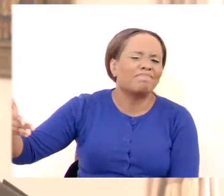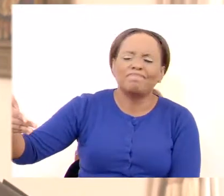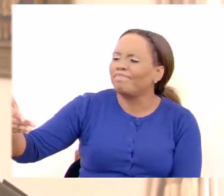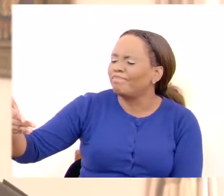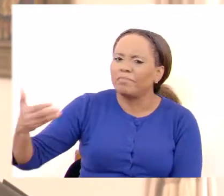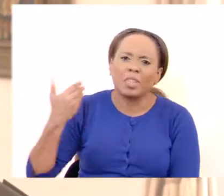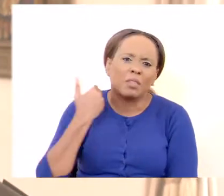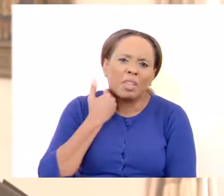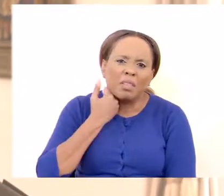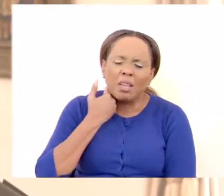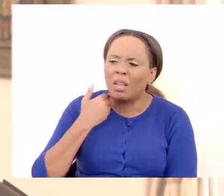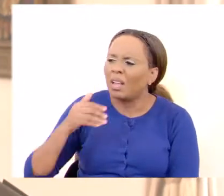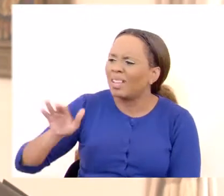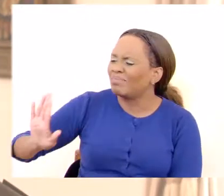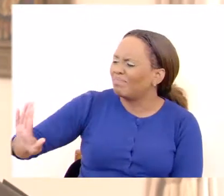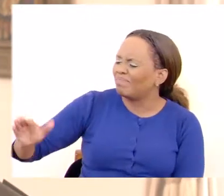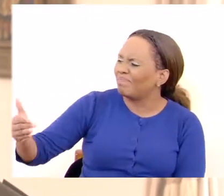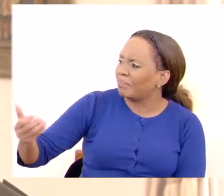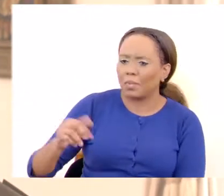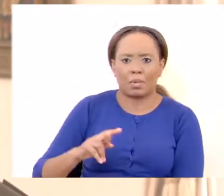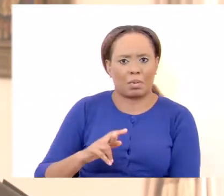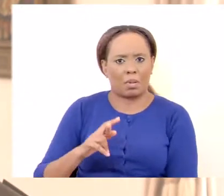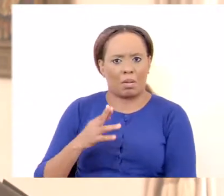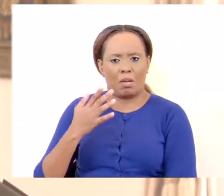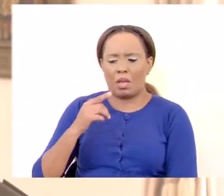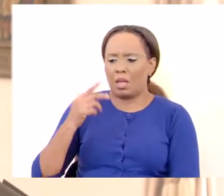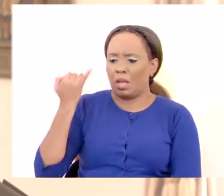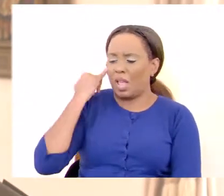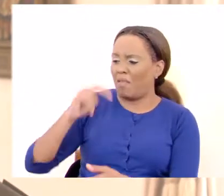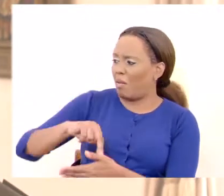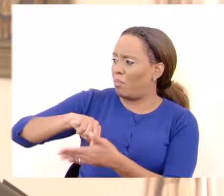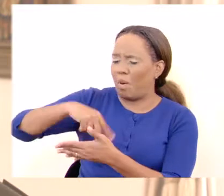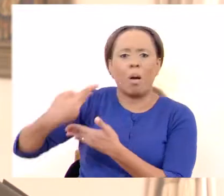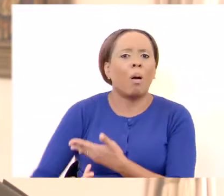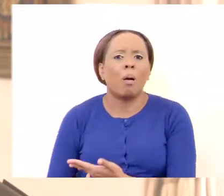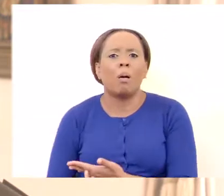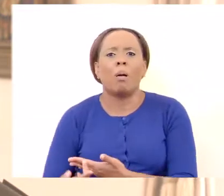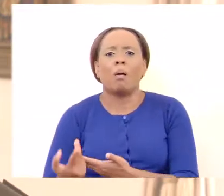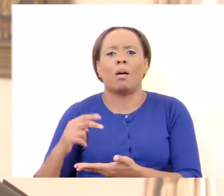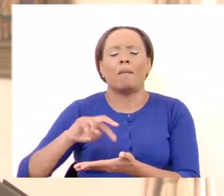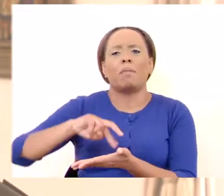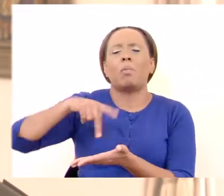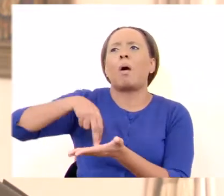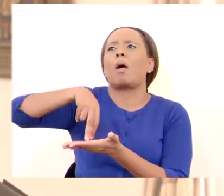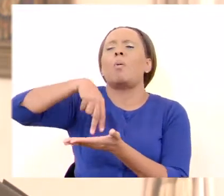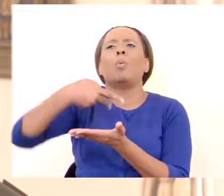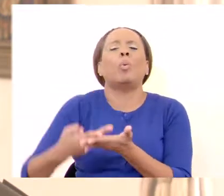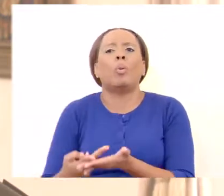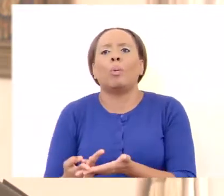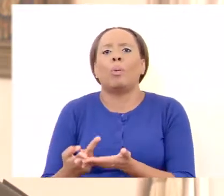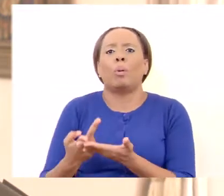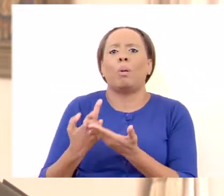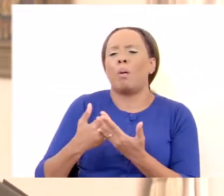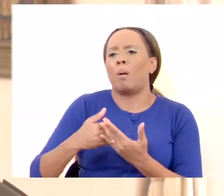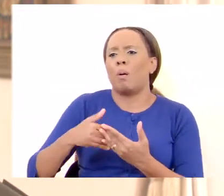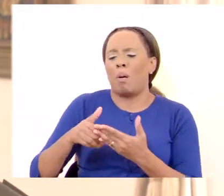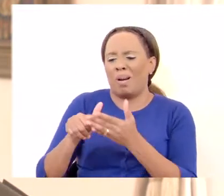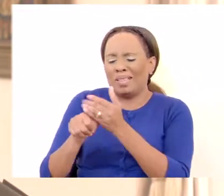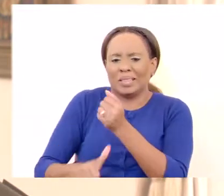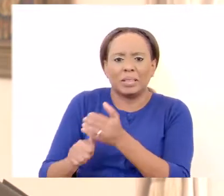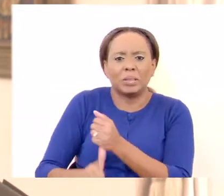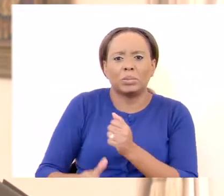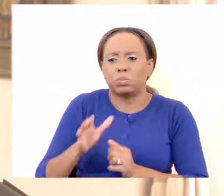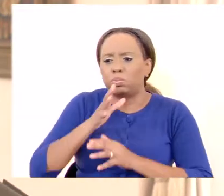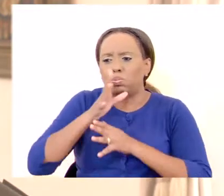behavioral changes or rashes or fainting. These are the cases that we could possibly identify